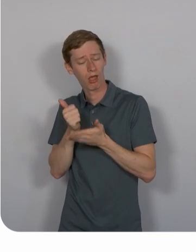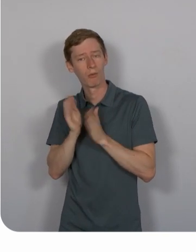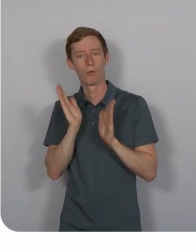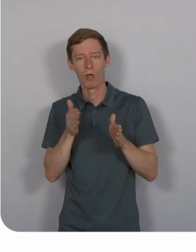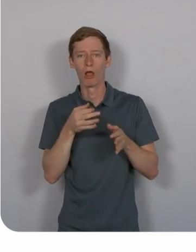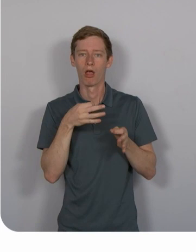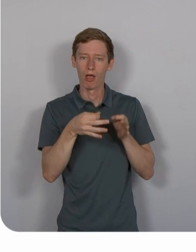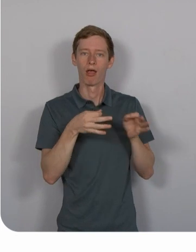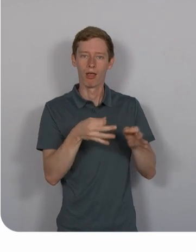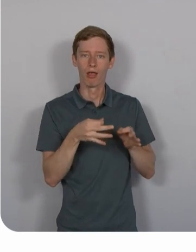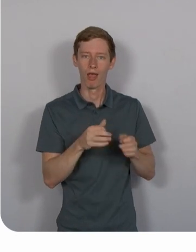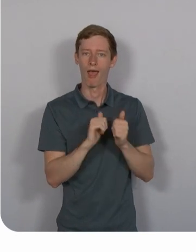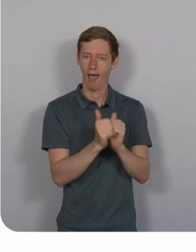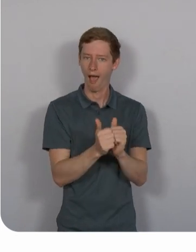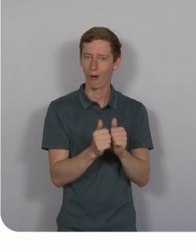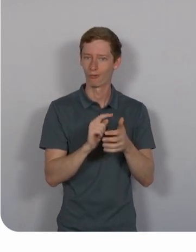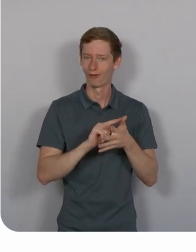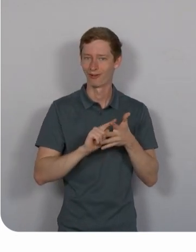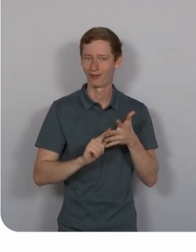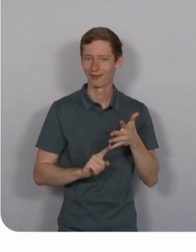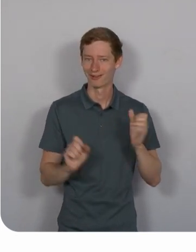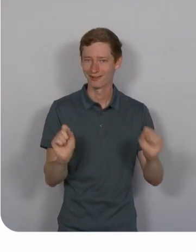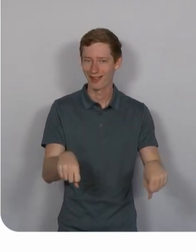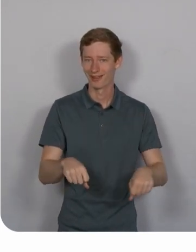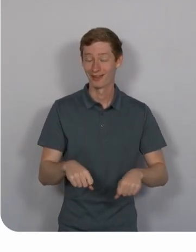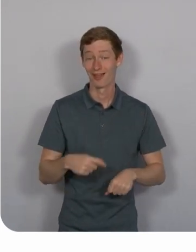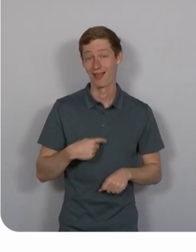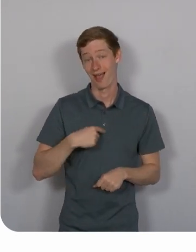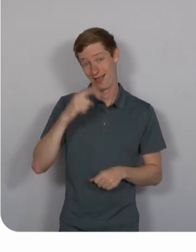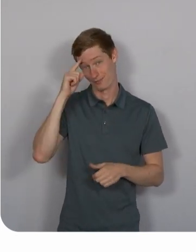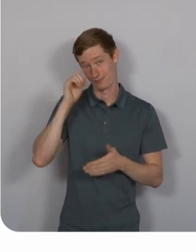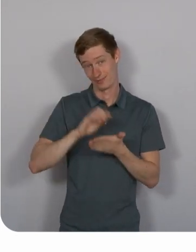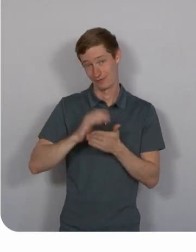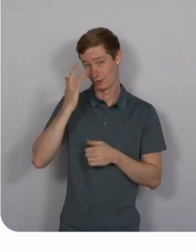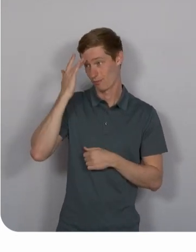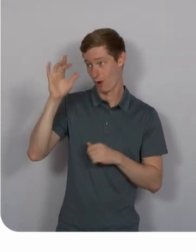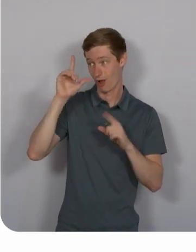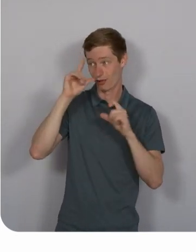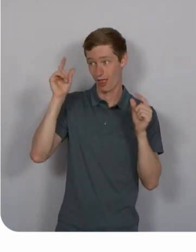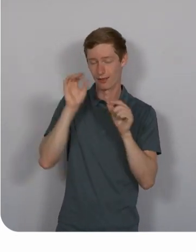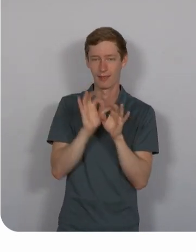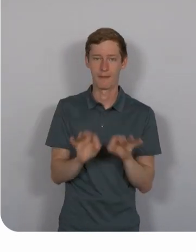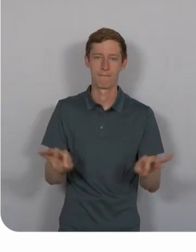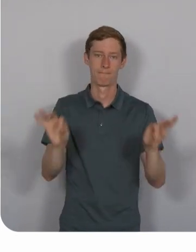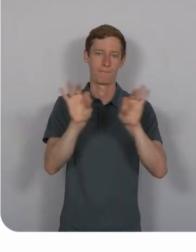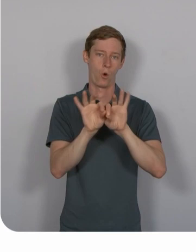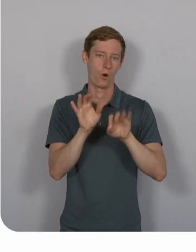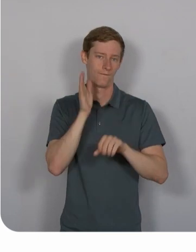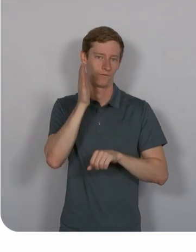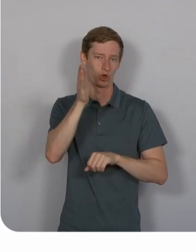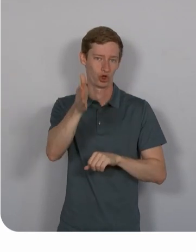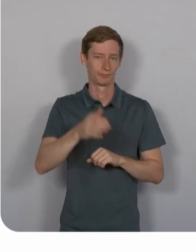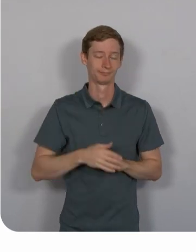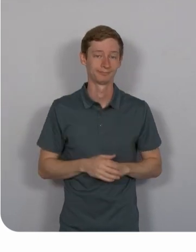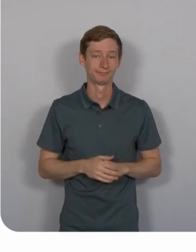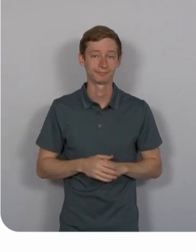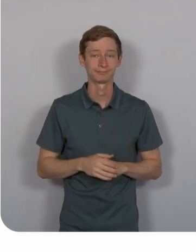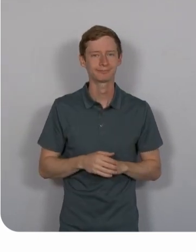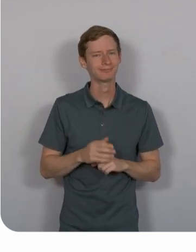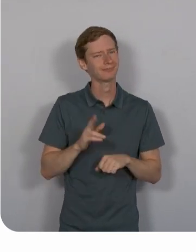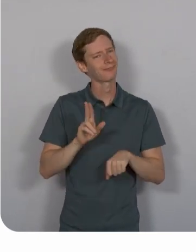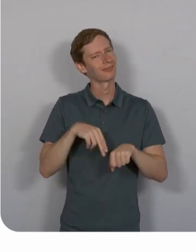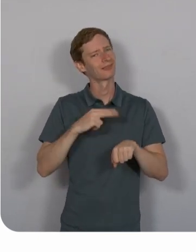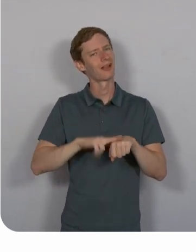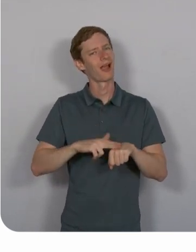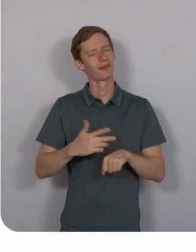So that's, I think that smart glasses are going to be an important platform for the future. Not only because they're the natural